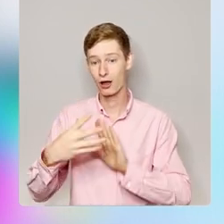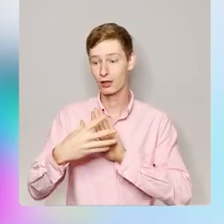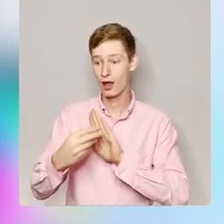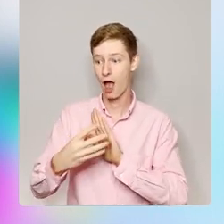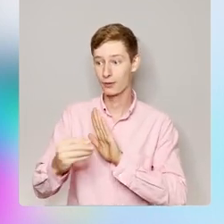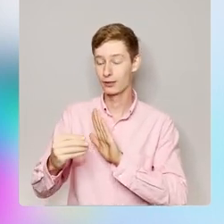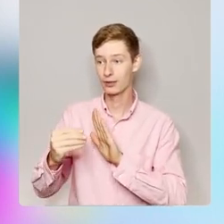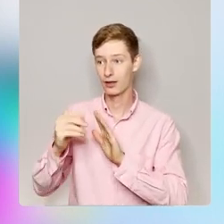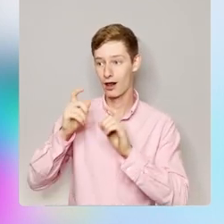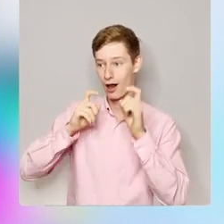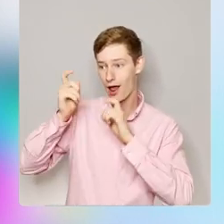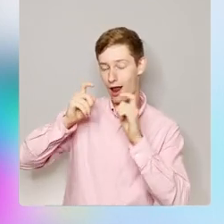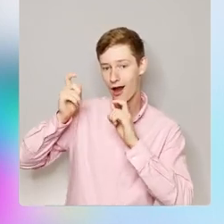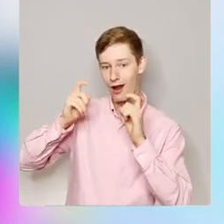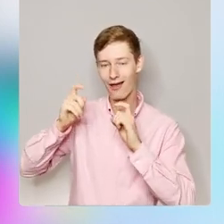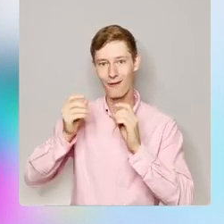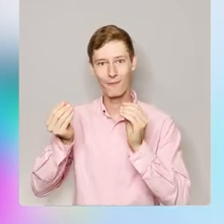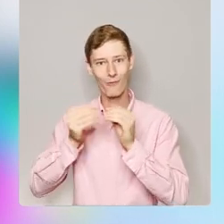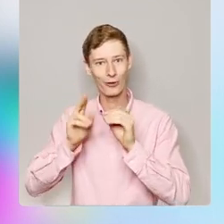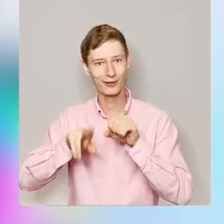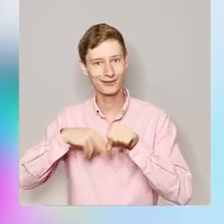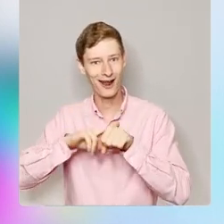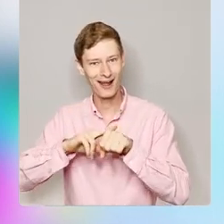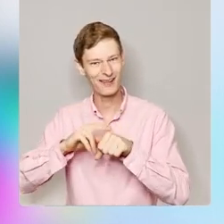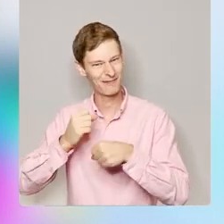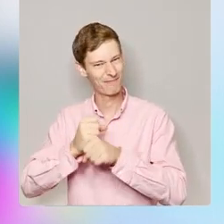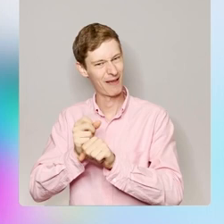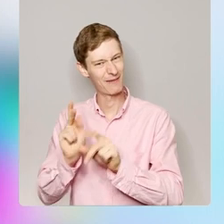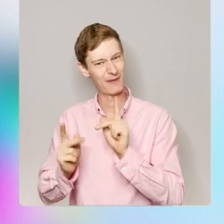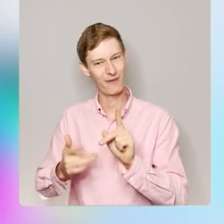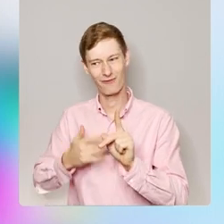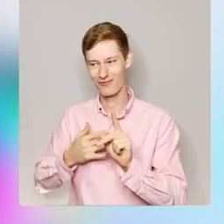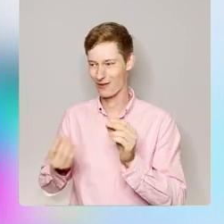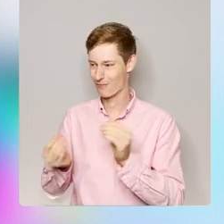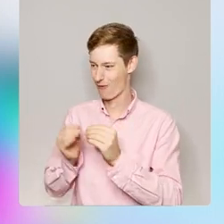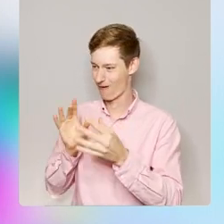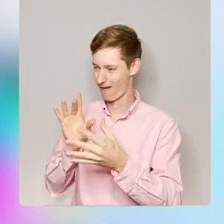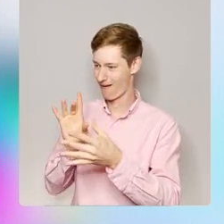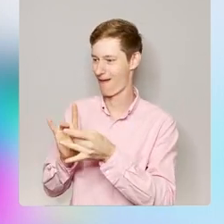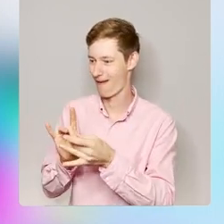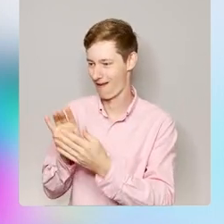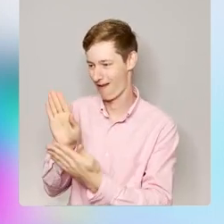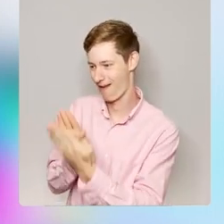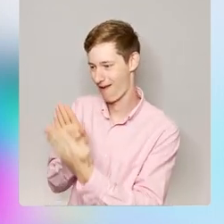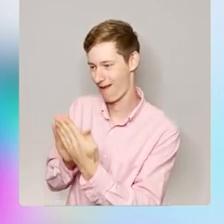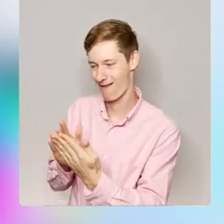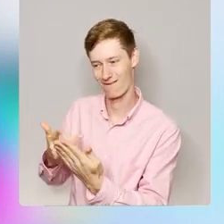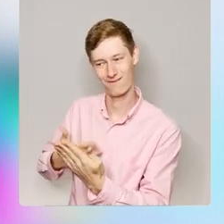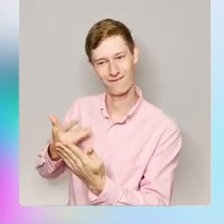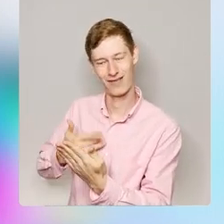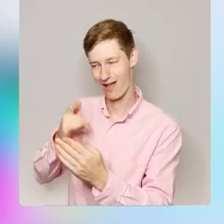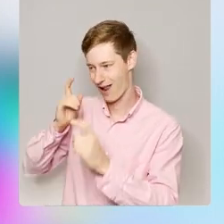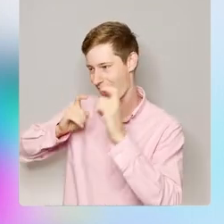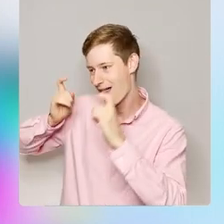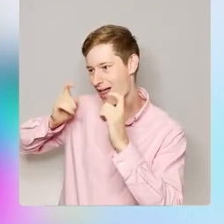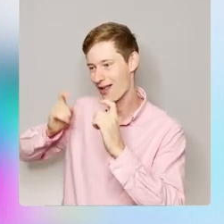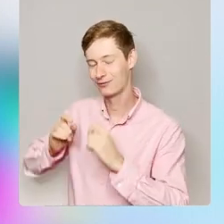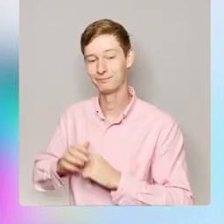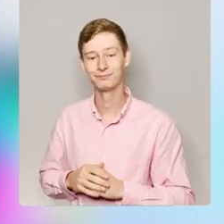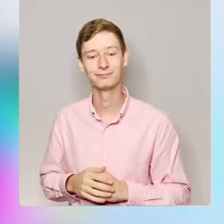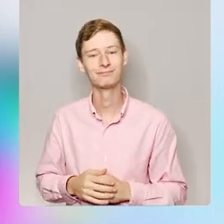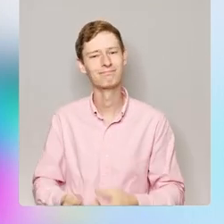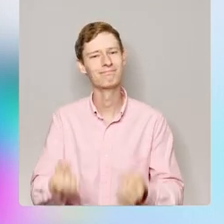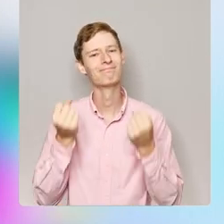facial expressions, we think that more people will feel more present than ever in your apps. We have many